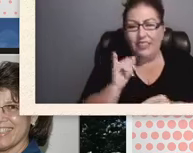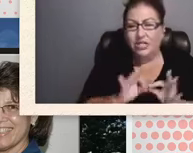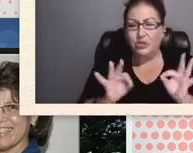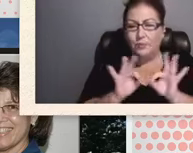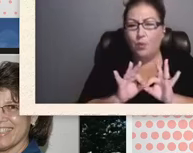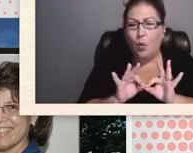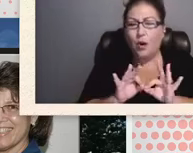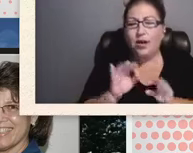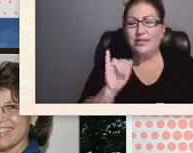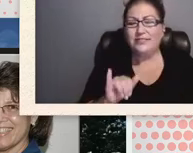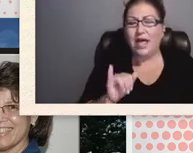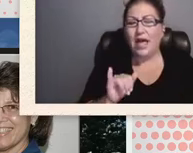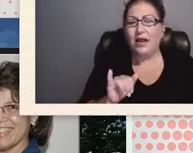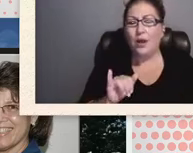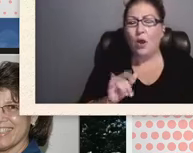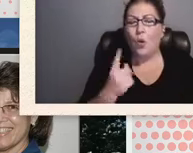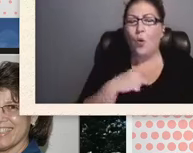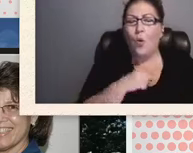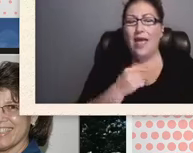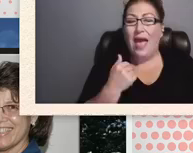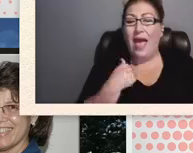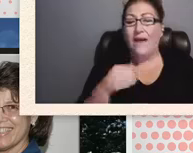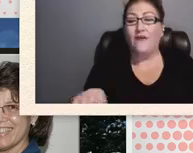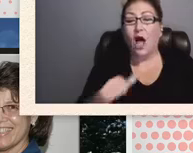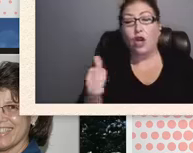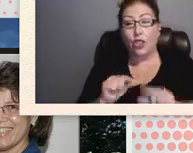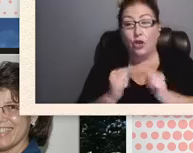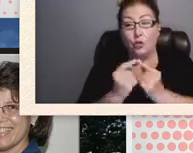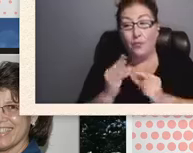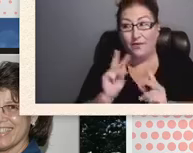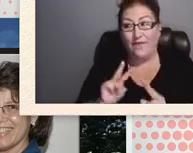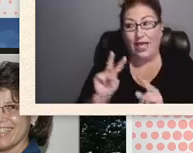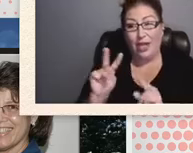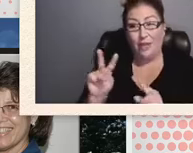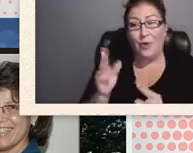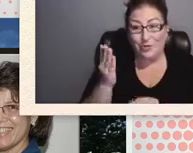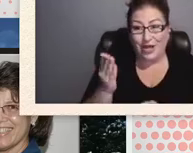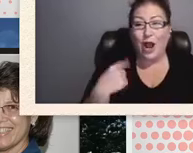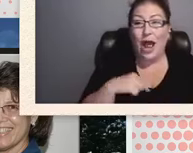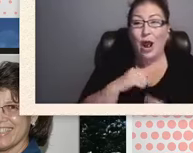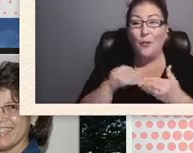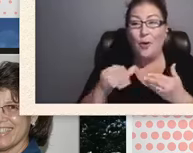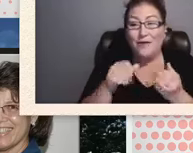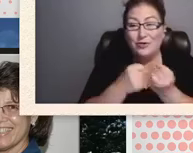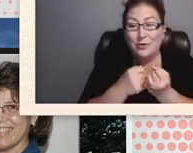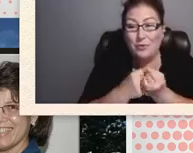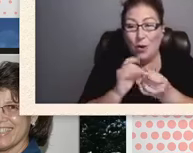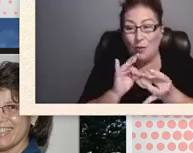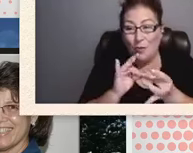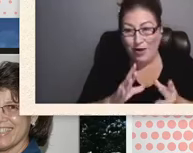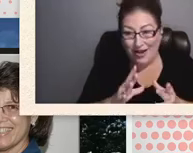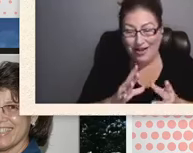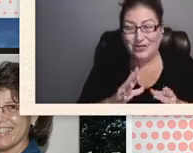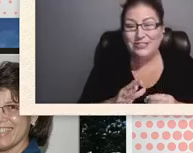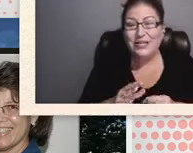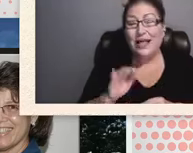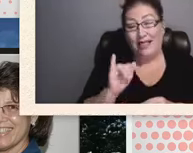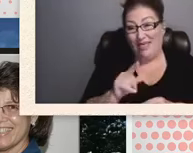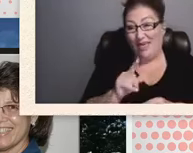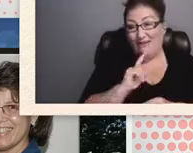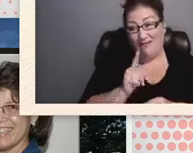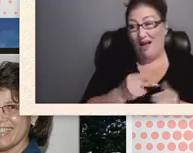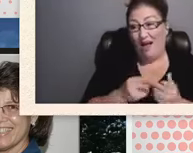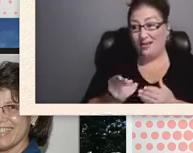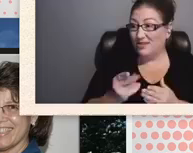that we have another group of heroes out there, and that's our waiver support coordinators, which, quite frankly, have already